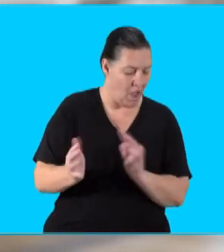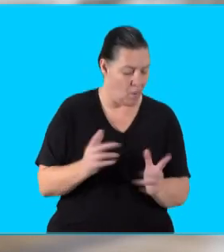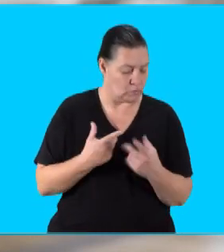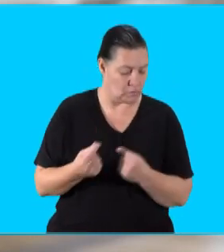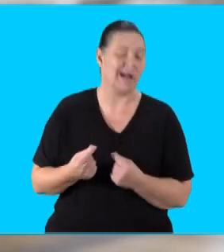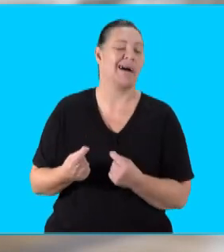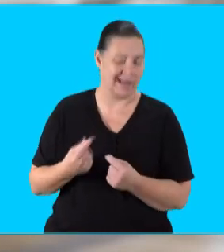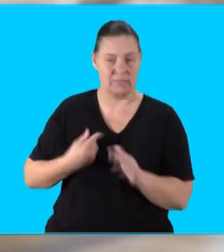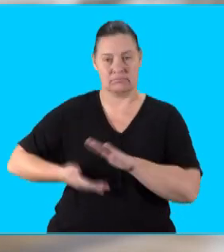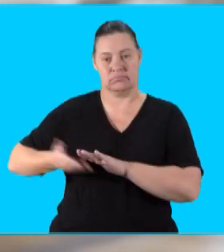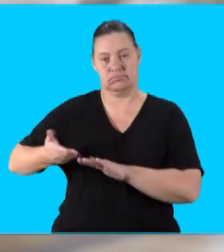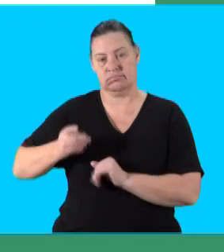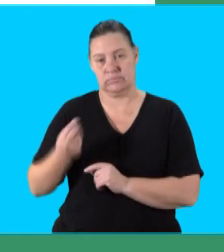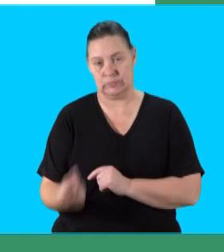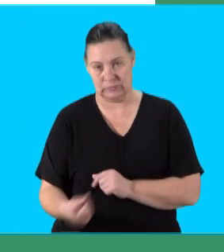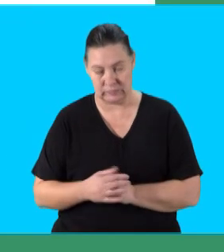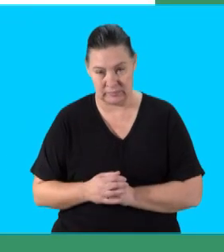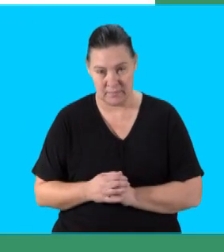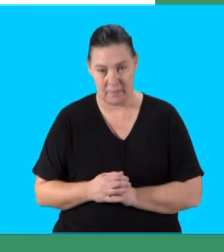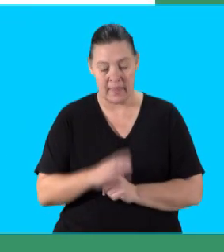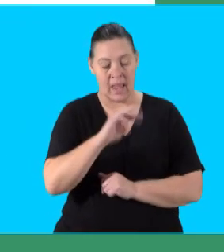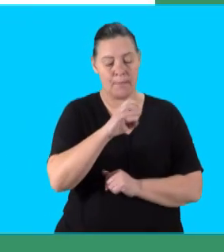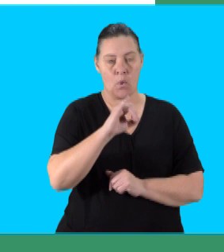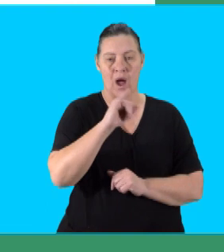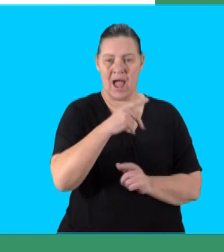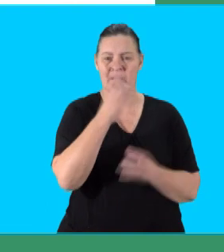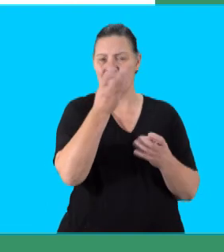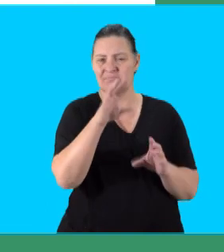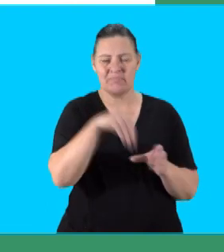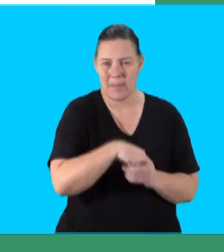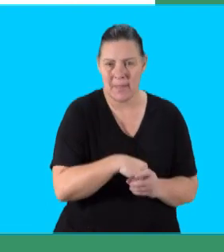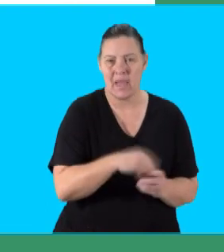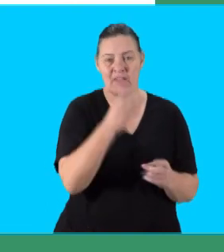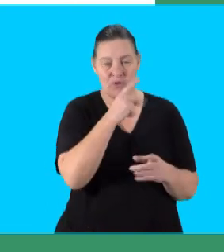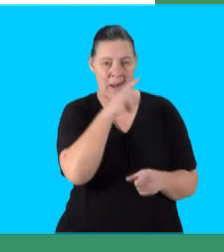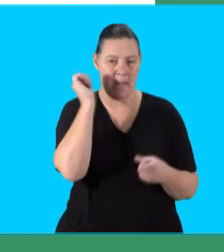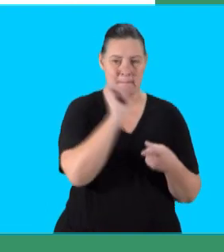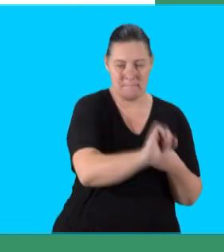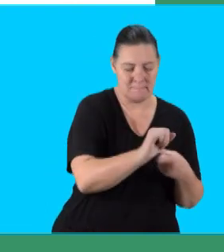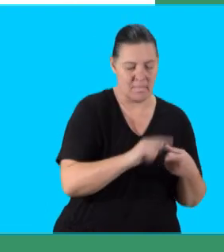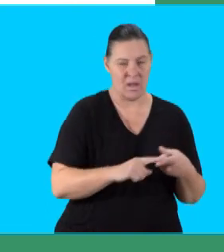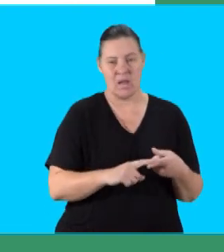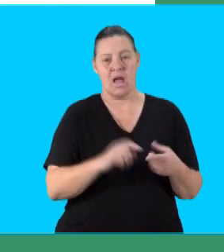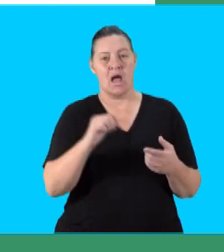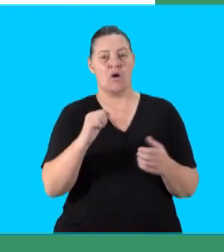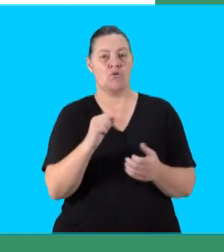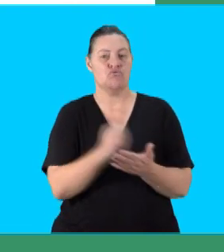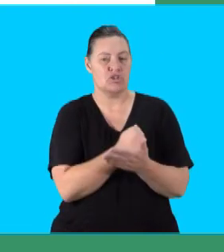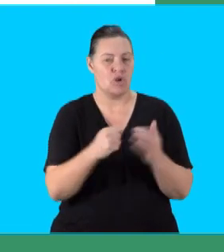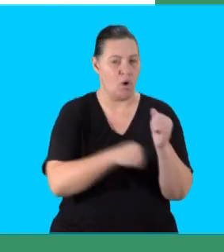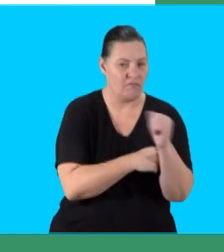be ran. MOI includes information about a company's name, registered office,